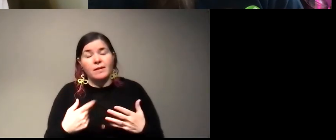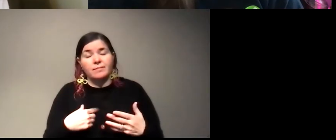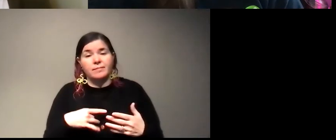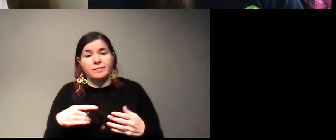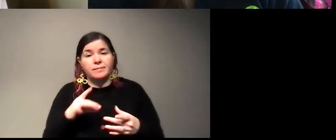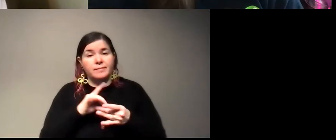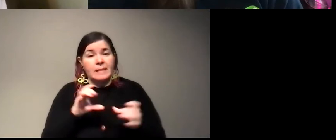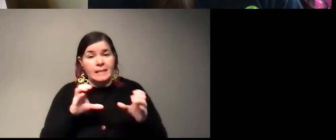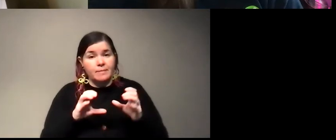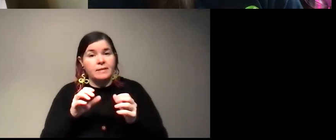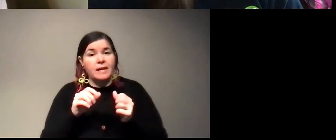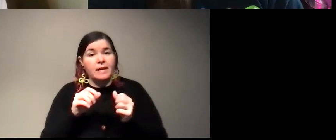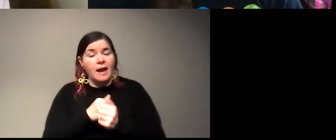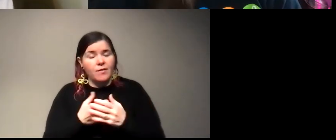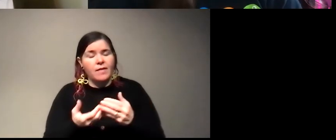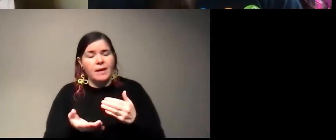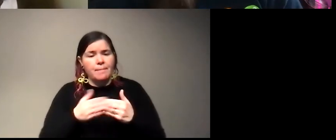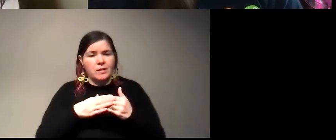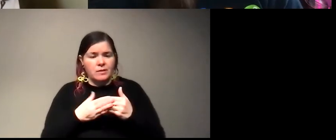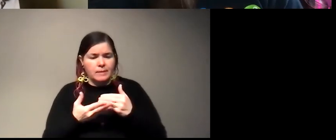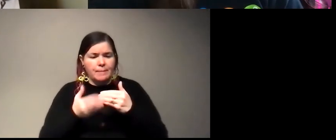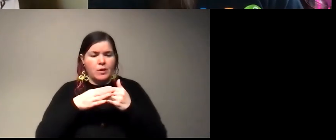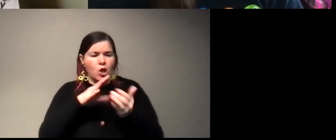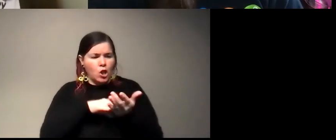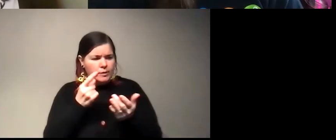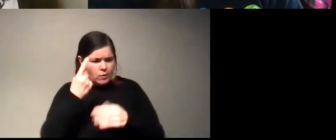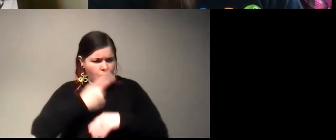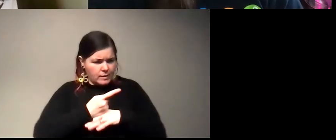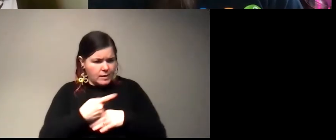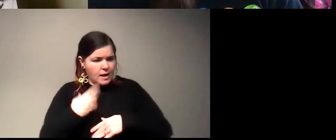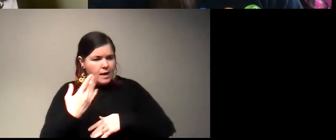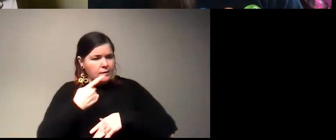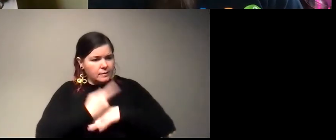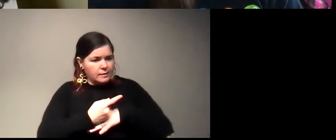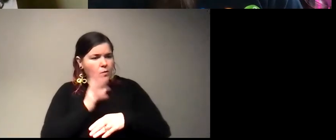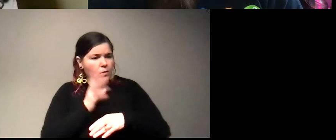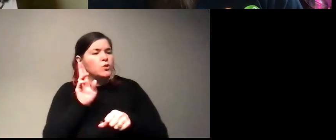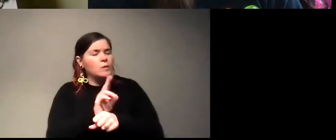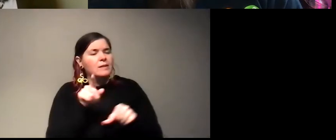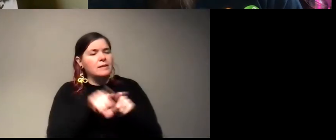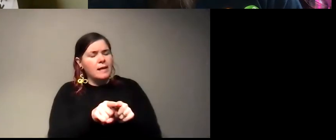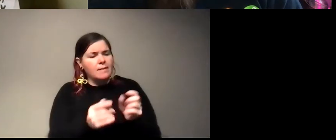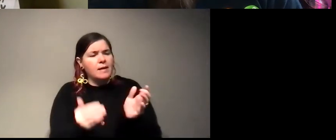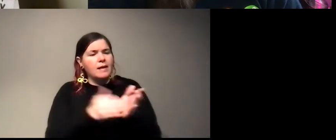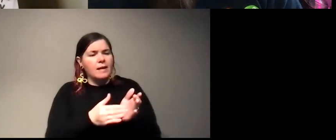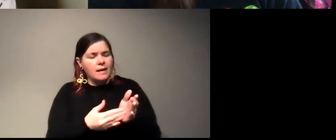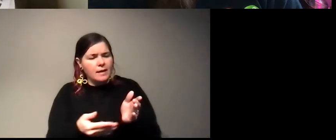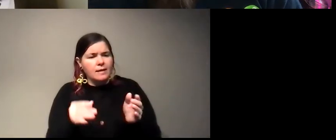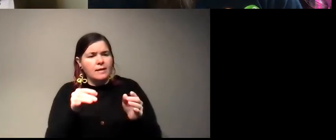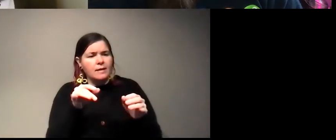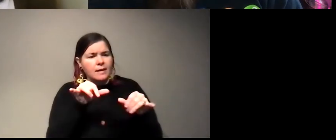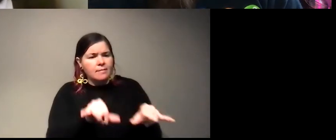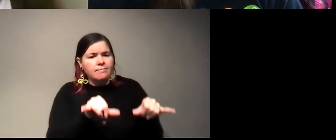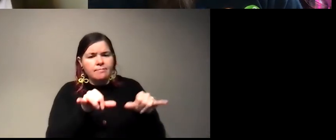is that everything builds on each other. So if you learn something one day, the next day, you're going to use the same thing you learned the day before to do